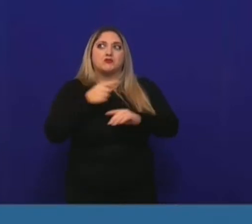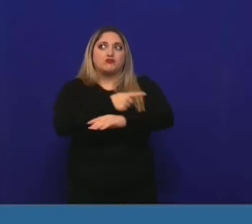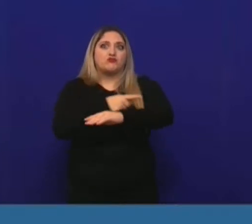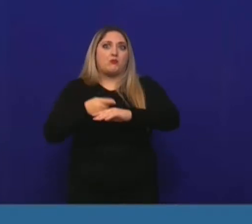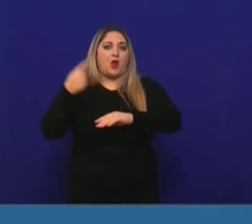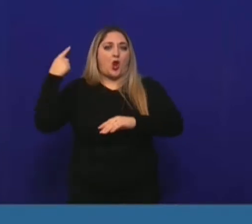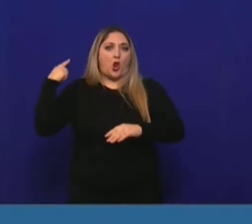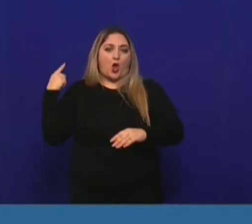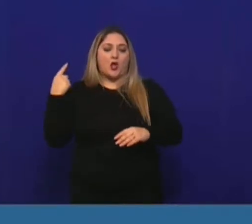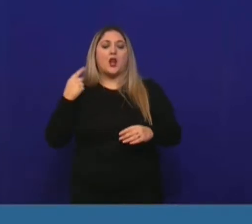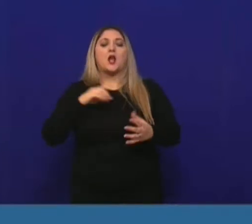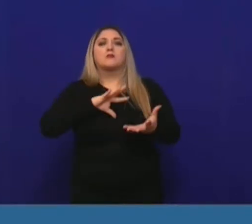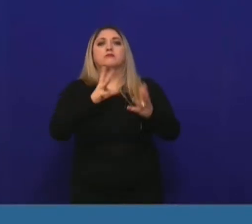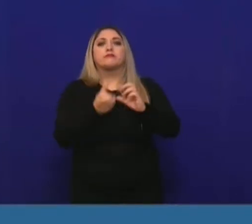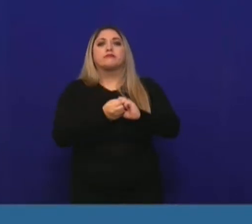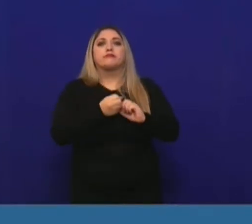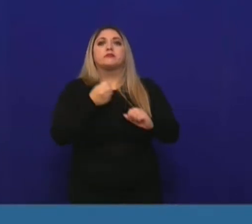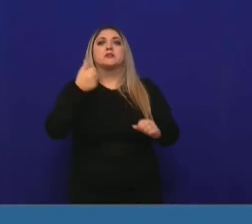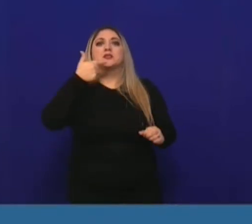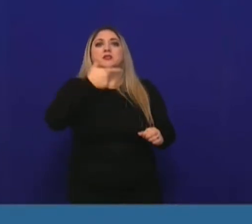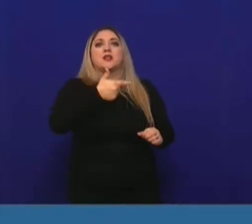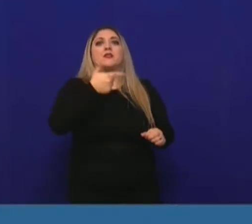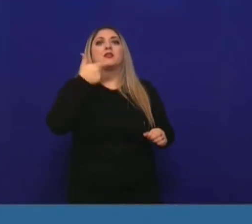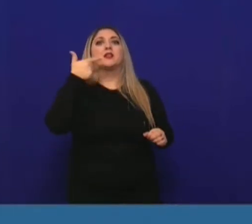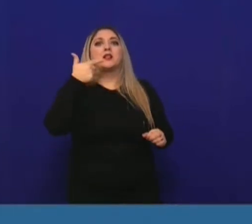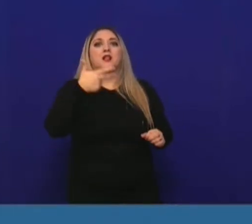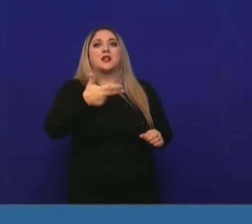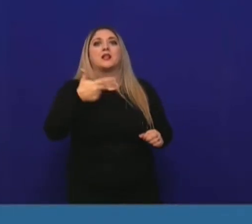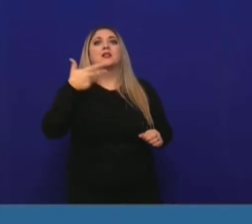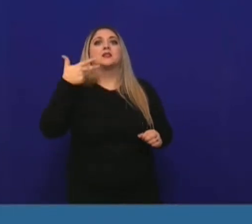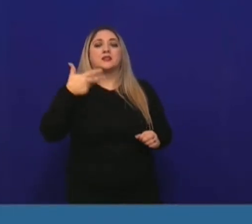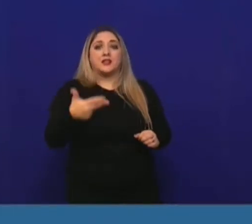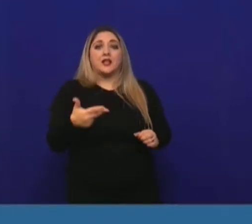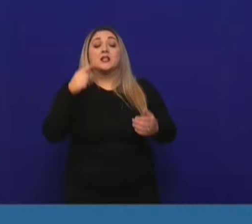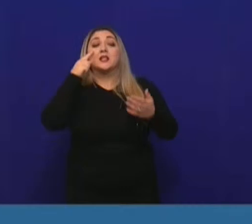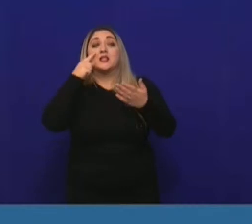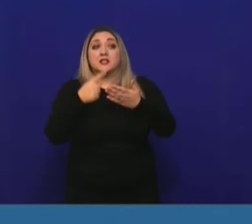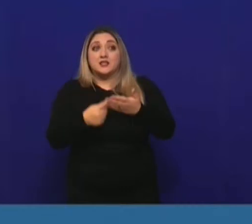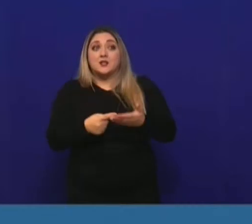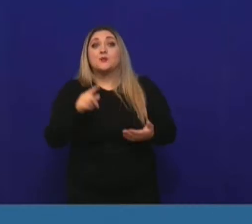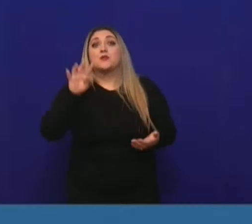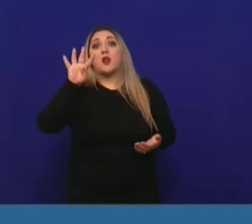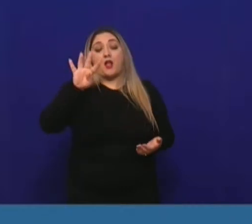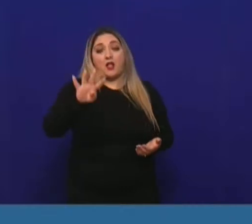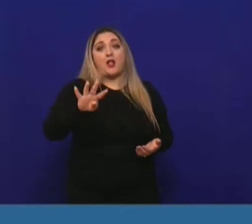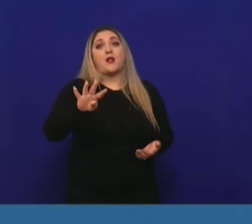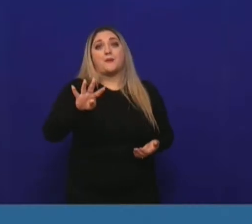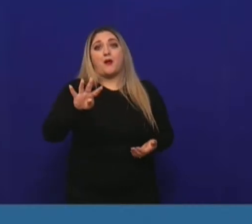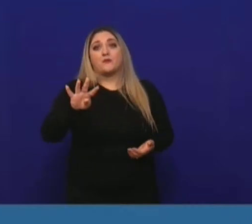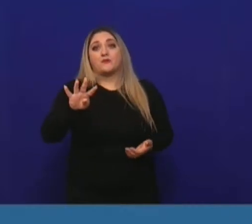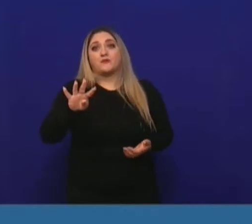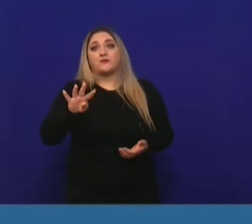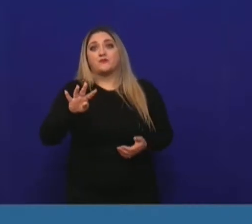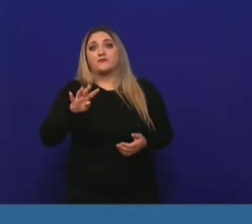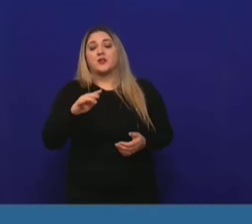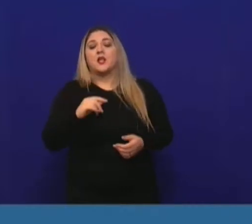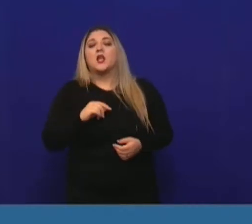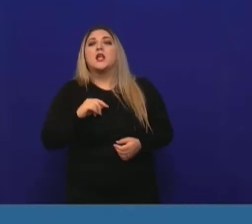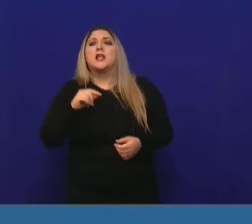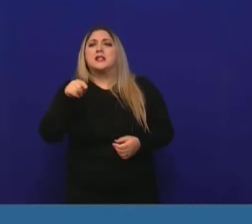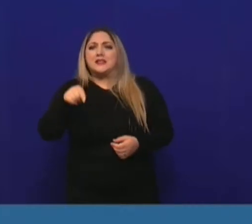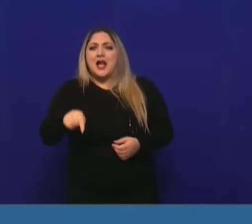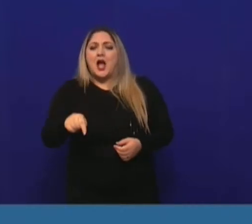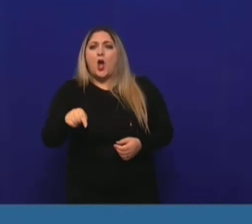għamilna 788 u sibna 4 każijiet li kienu reattivi. U dawn